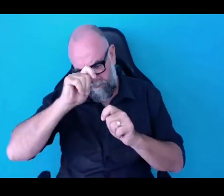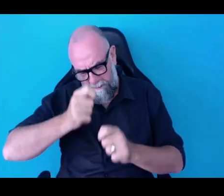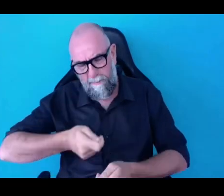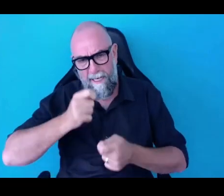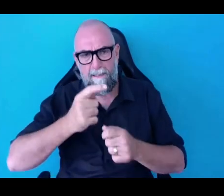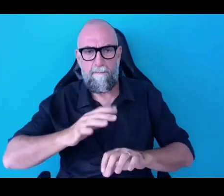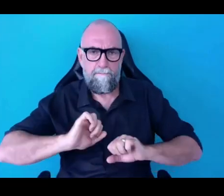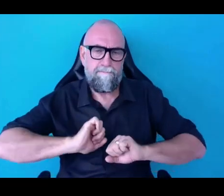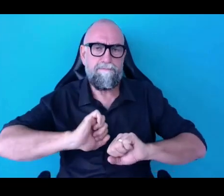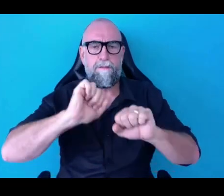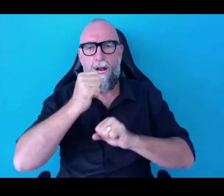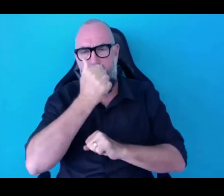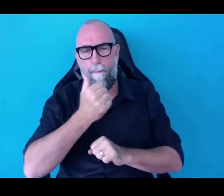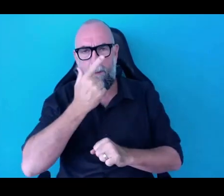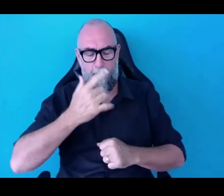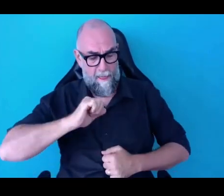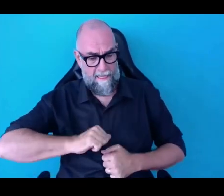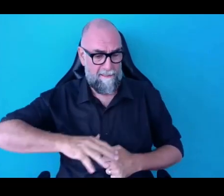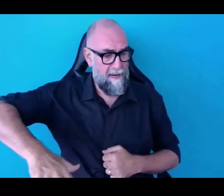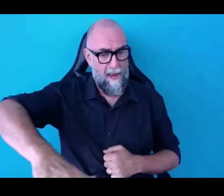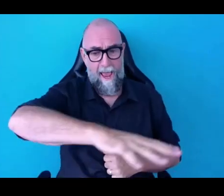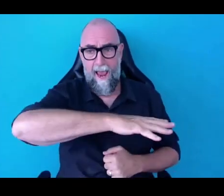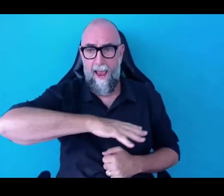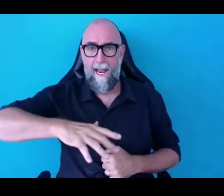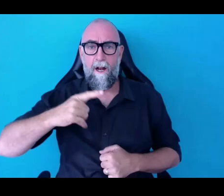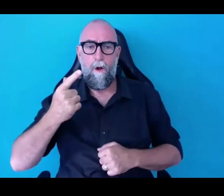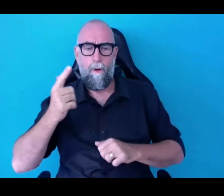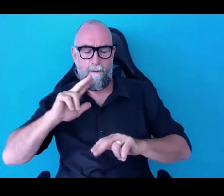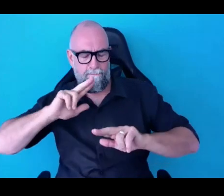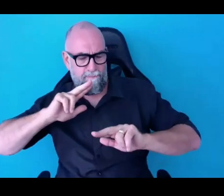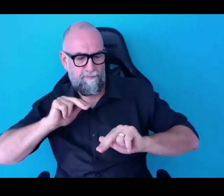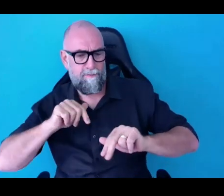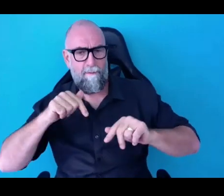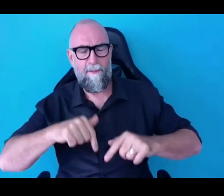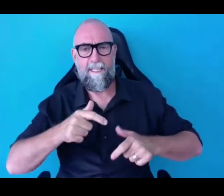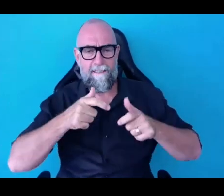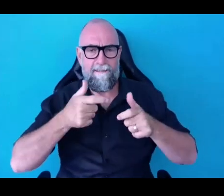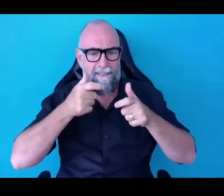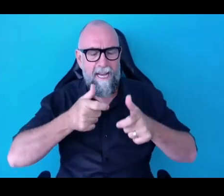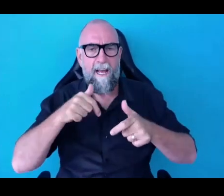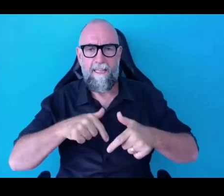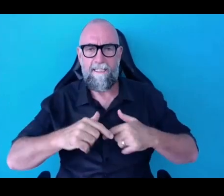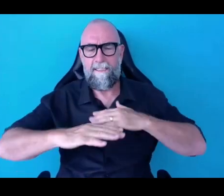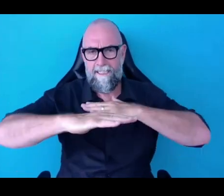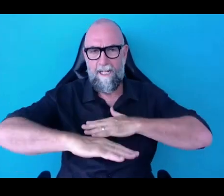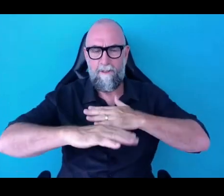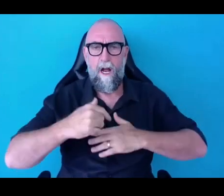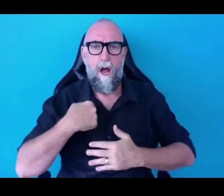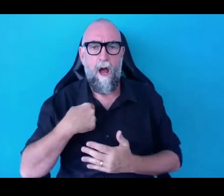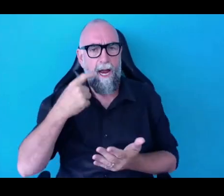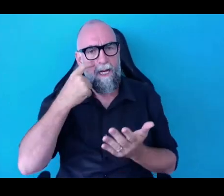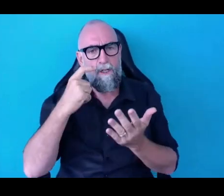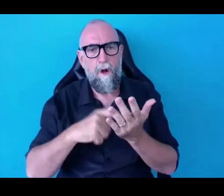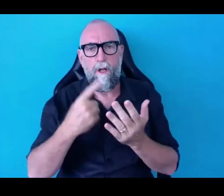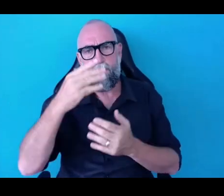Ngunnawal people who have cared for this country from time immemorial to forever. I acknowledge elders past and present, and those young,